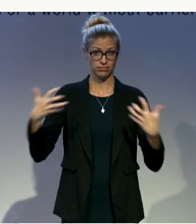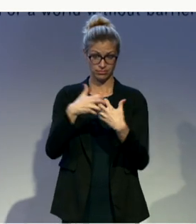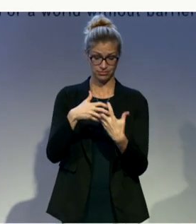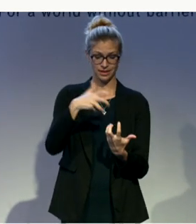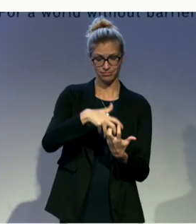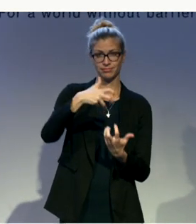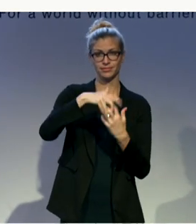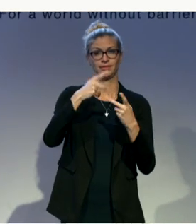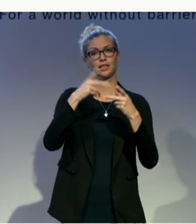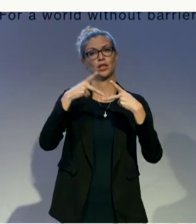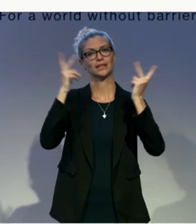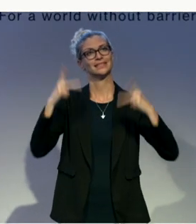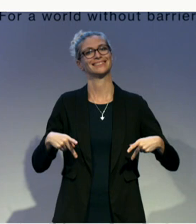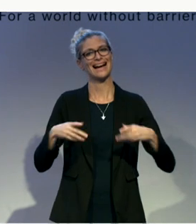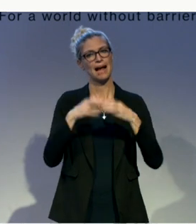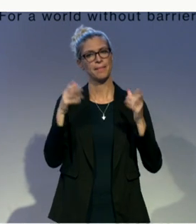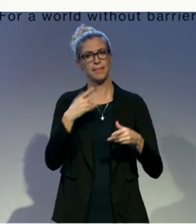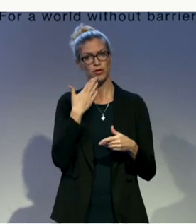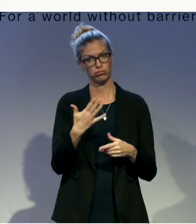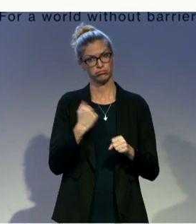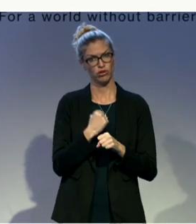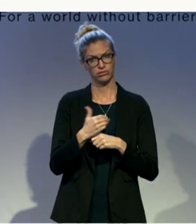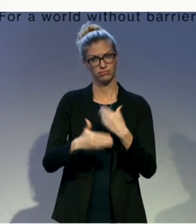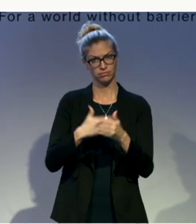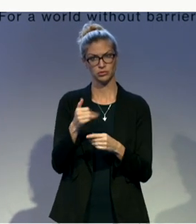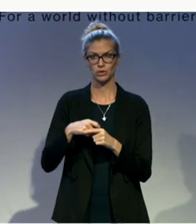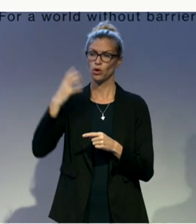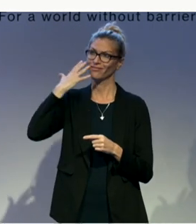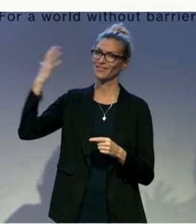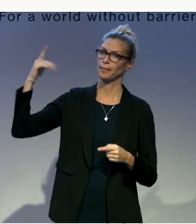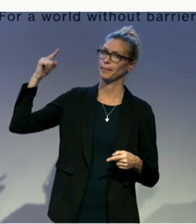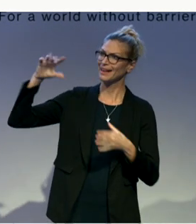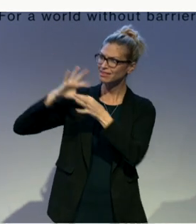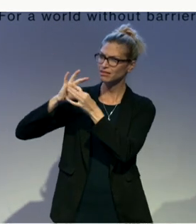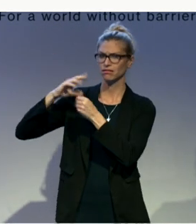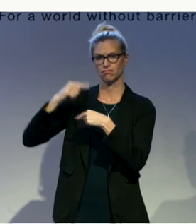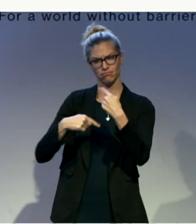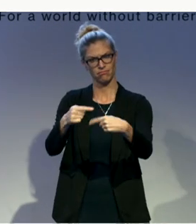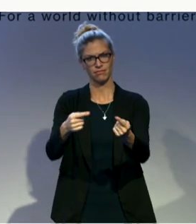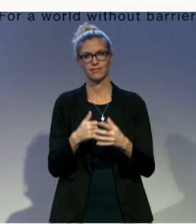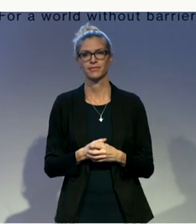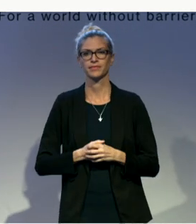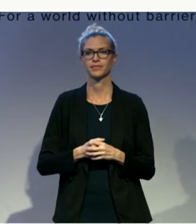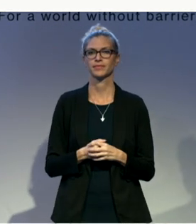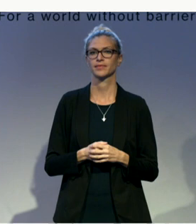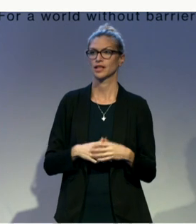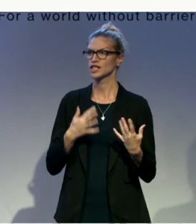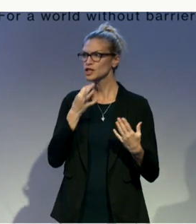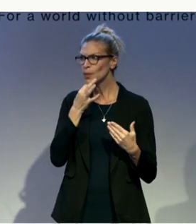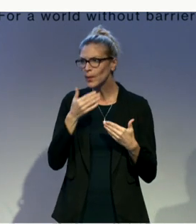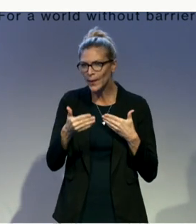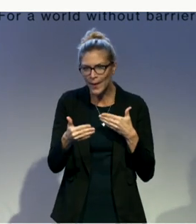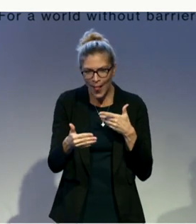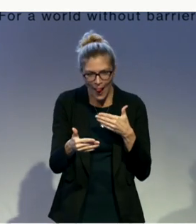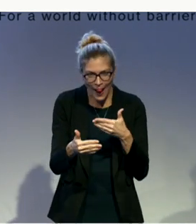relevant to cooperate with real estate developers. So we are approaching the end, and we have with